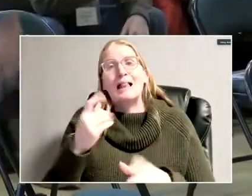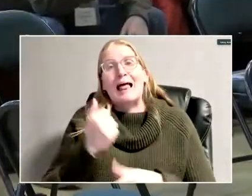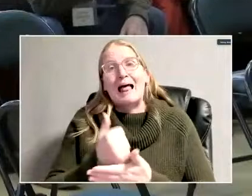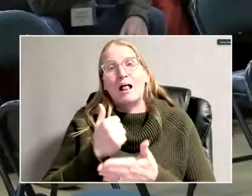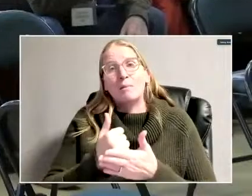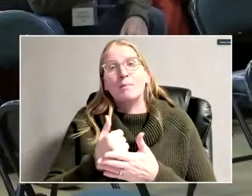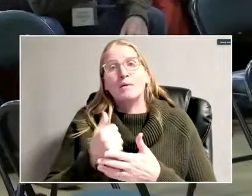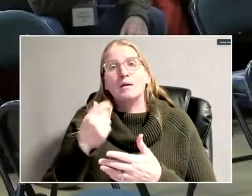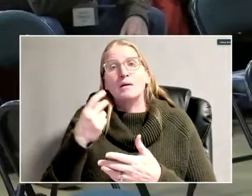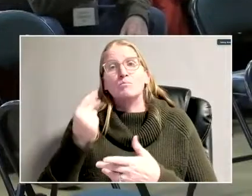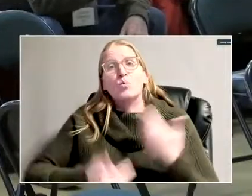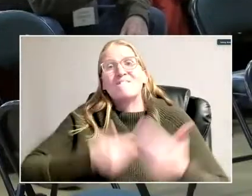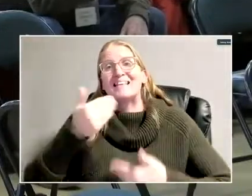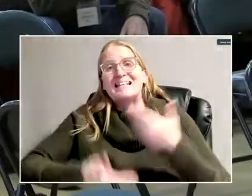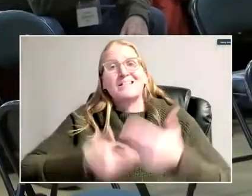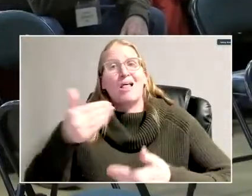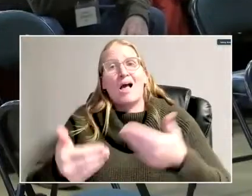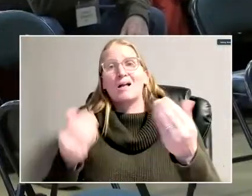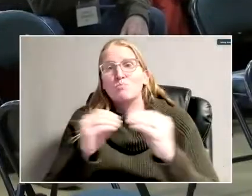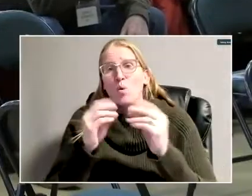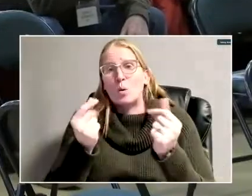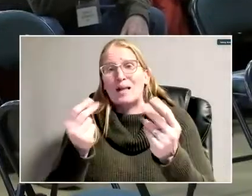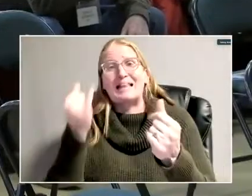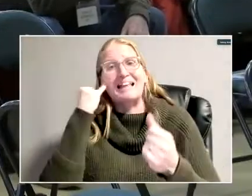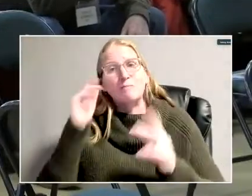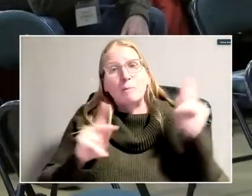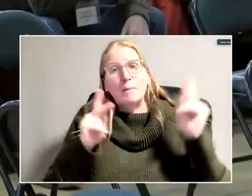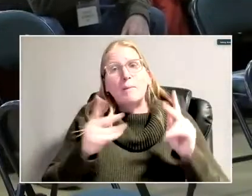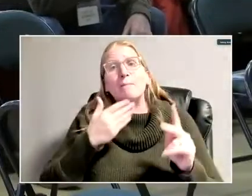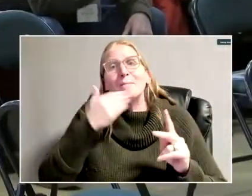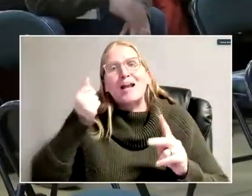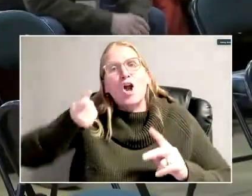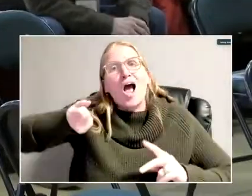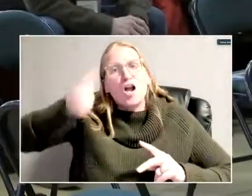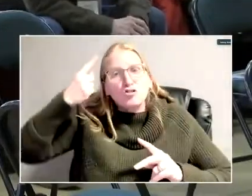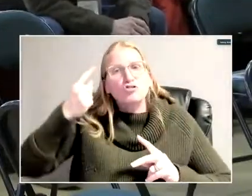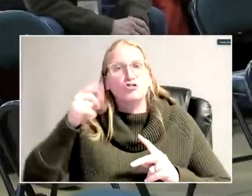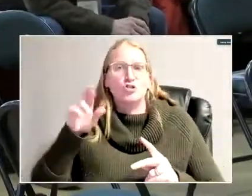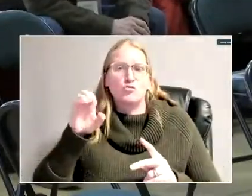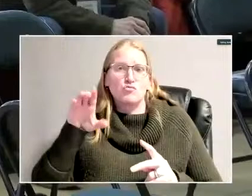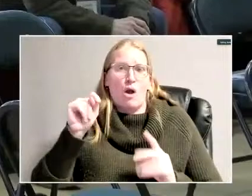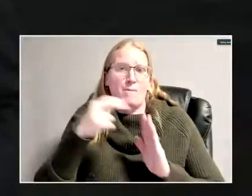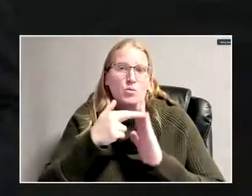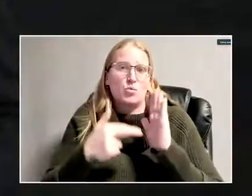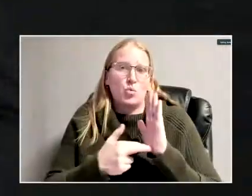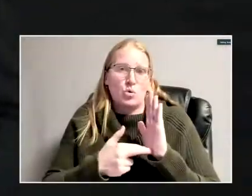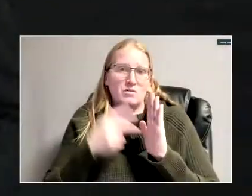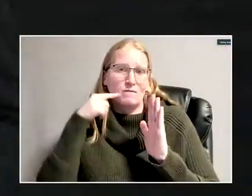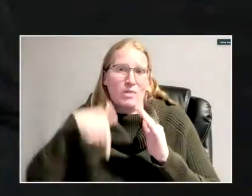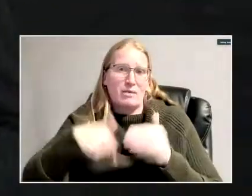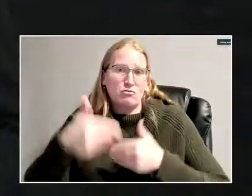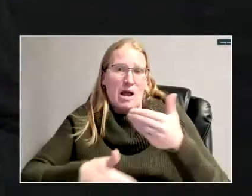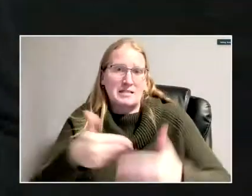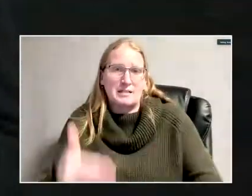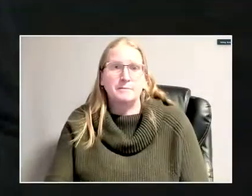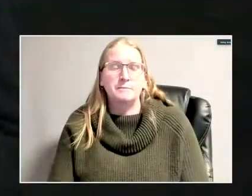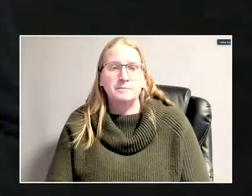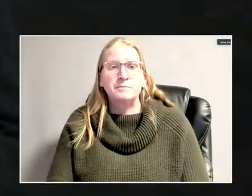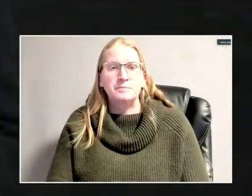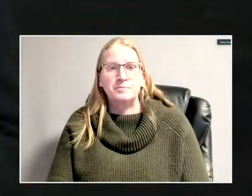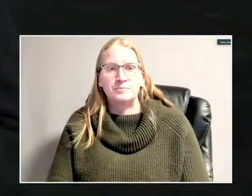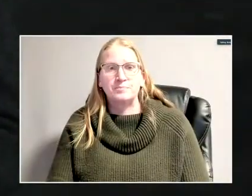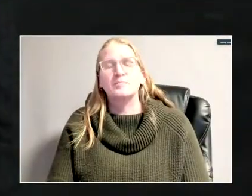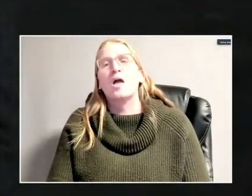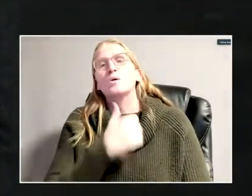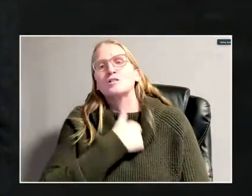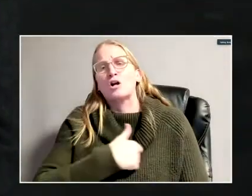move things along quicker so I'd really appreciate um if the town would take that on next year thank you I apologize my role was to read the motion